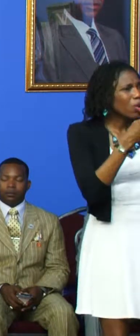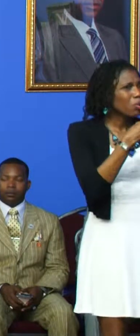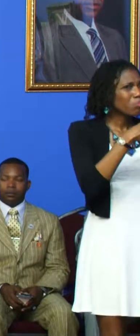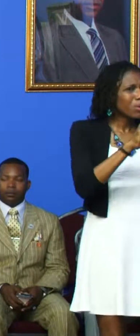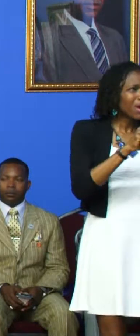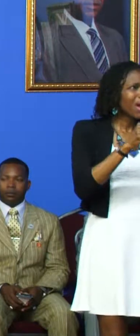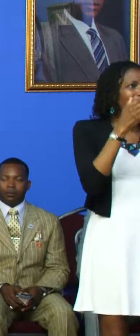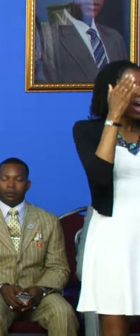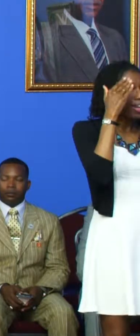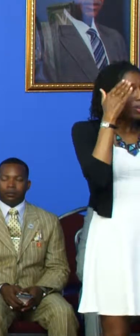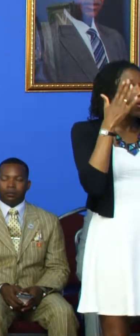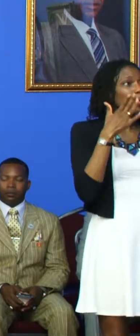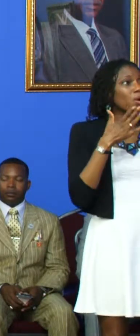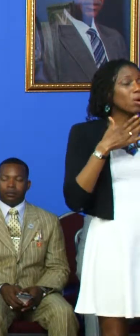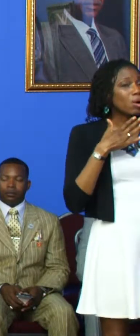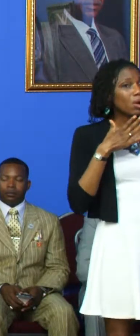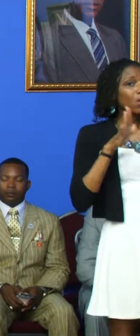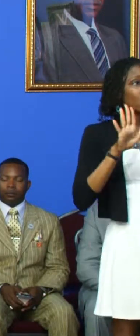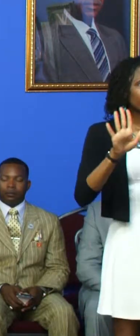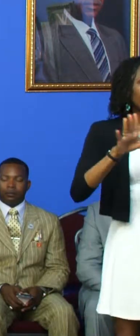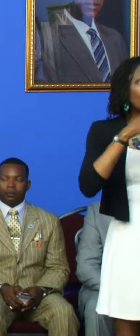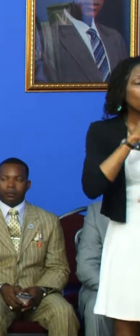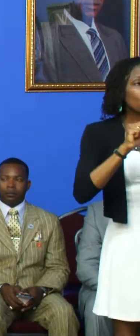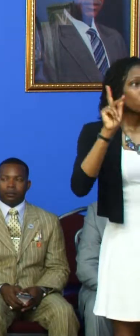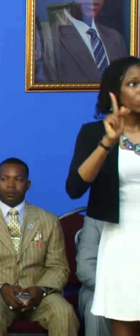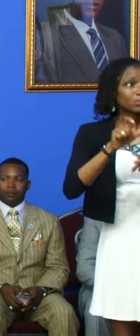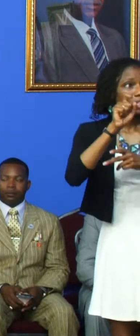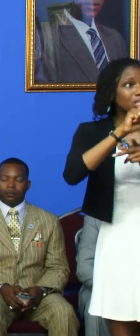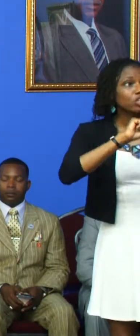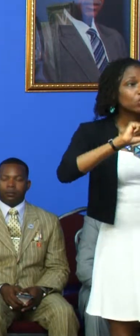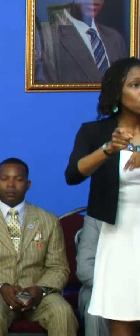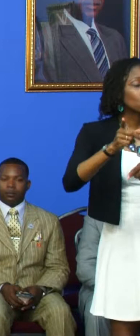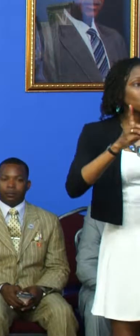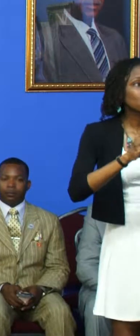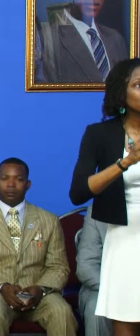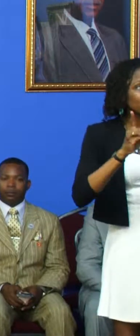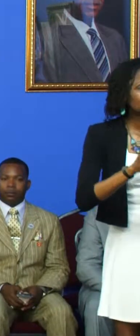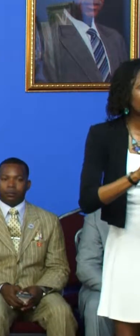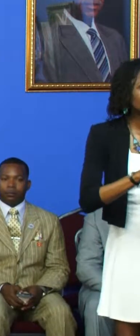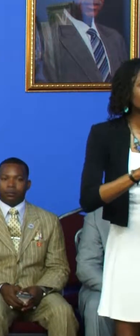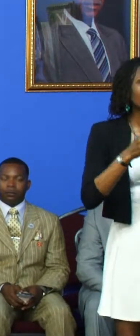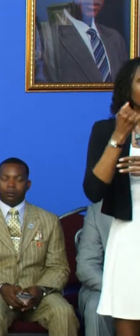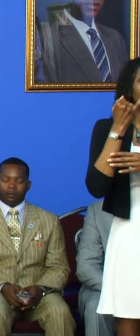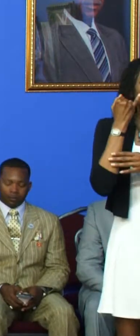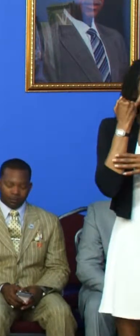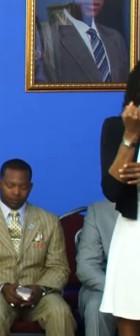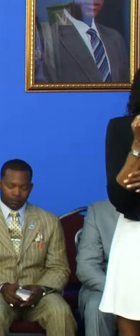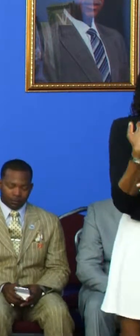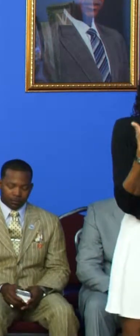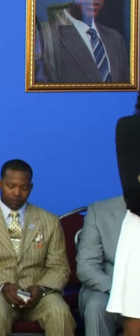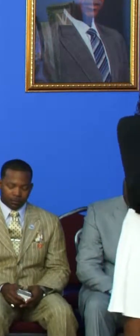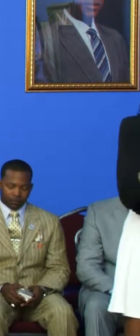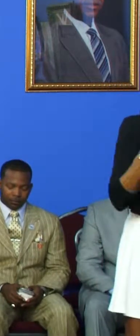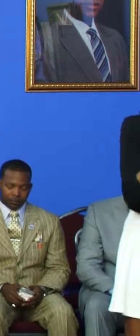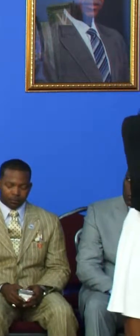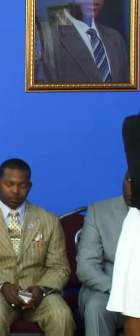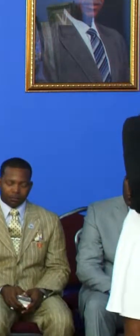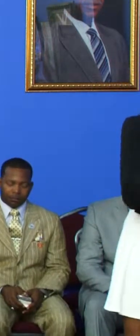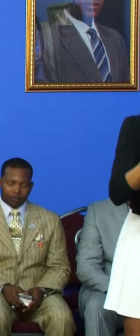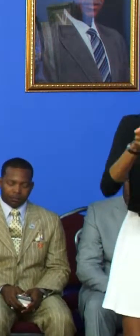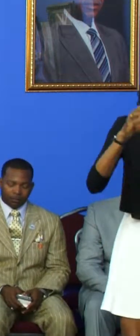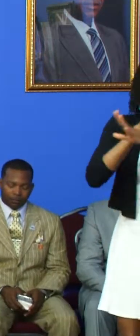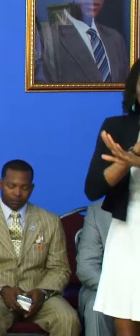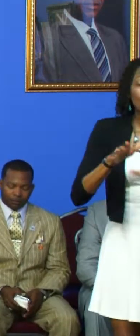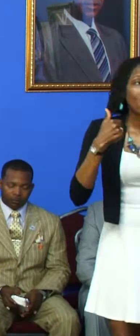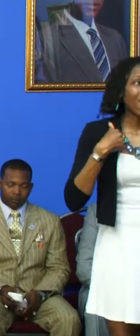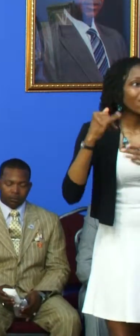to see the doctor. And if they renege, he will not have the insurance to cover his doctor's visit.